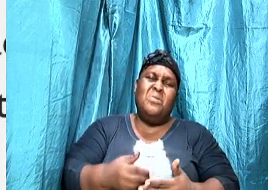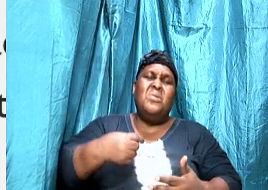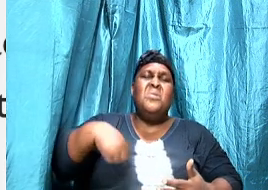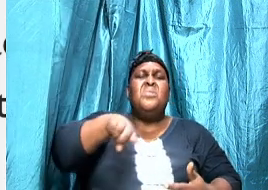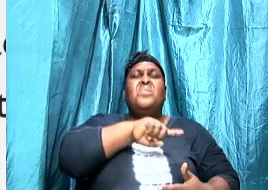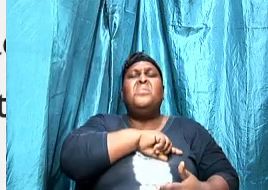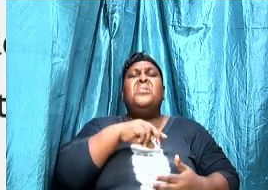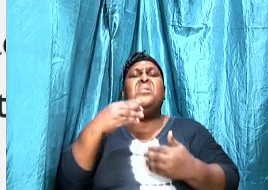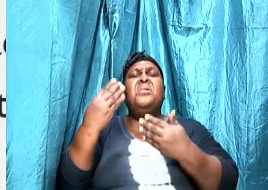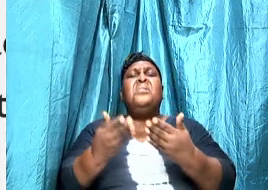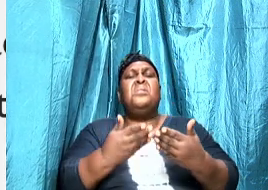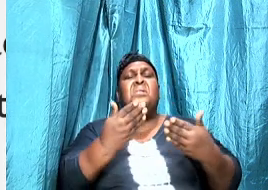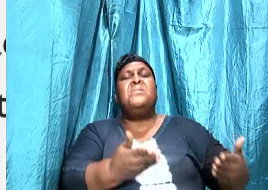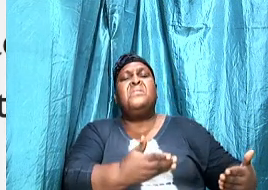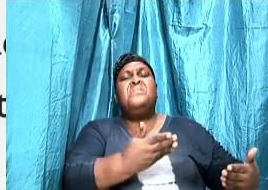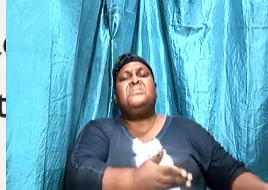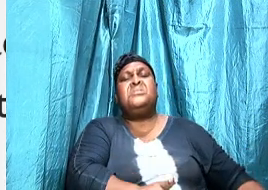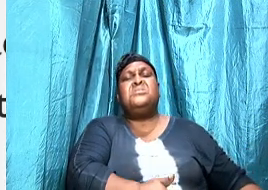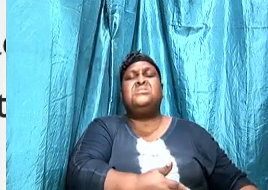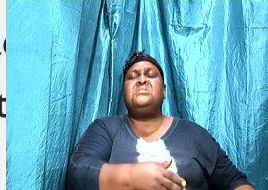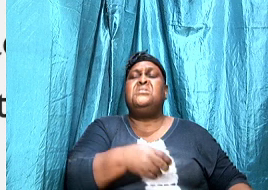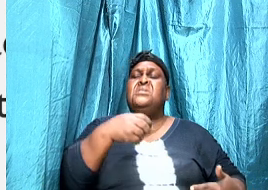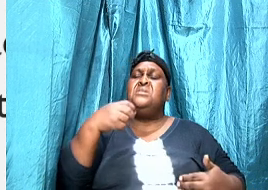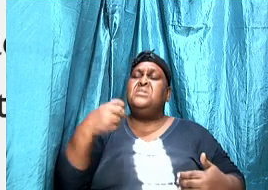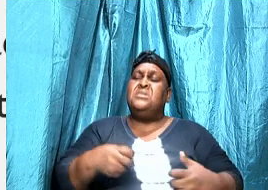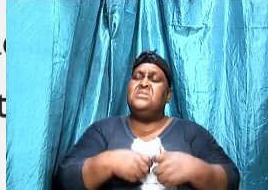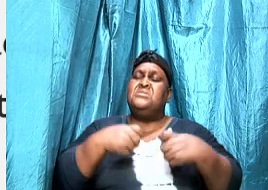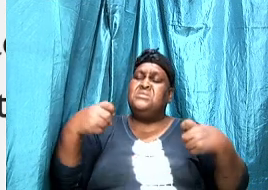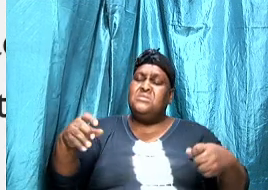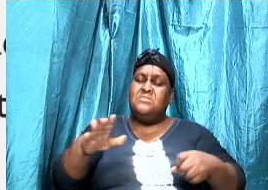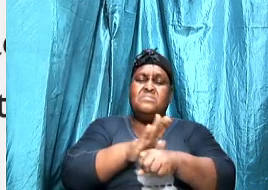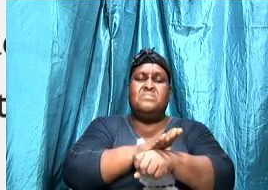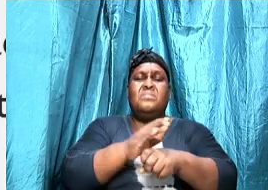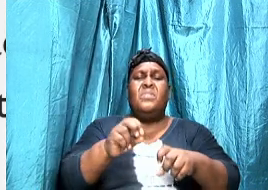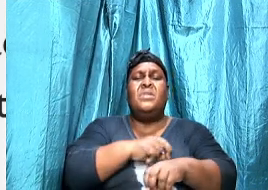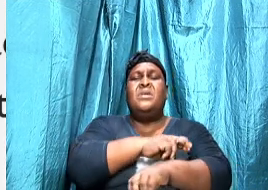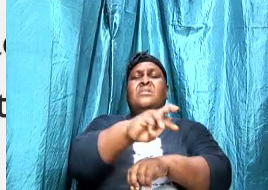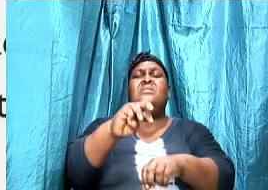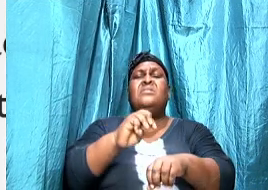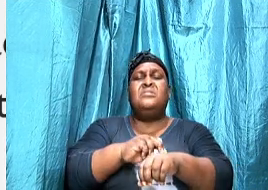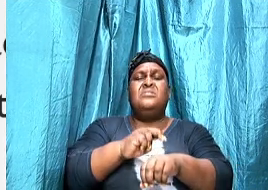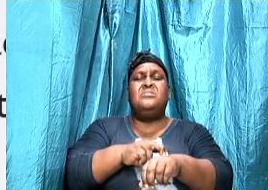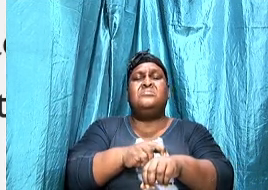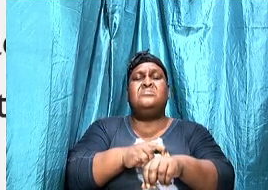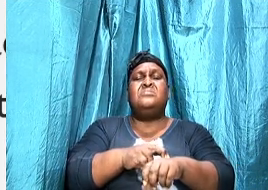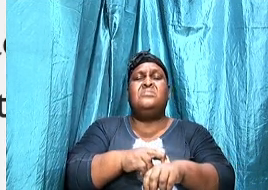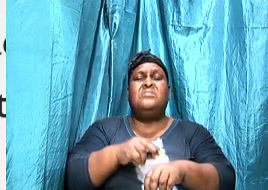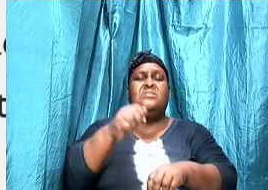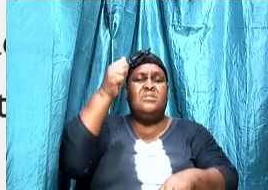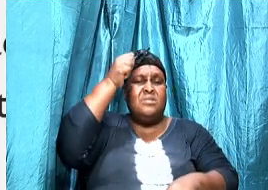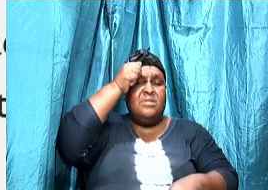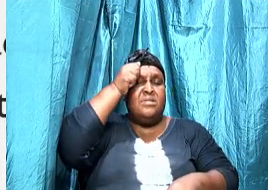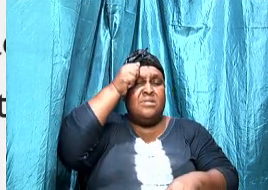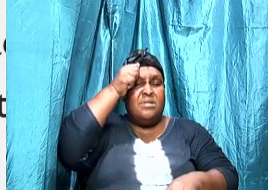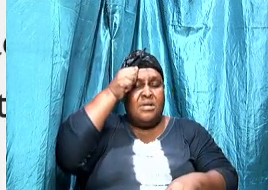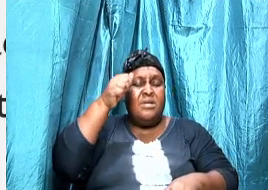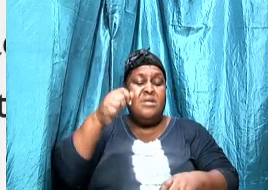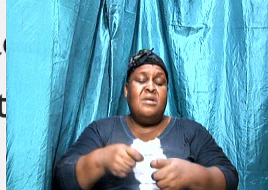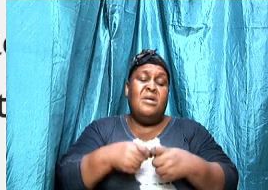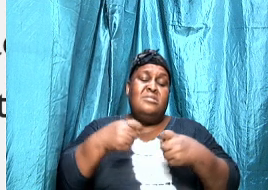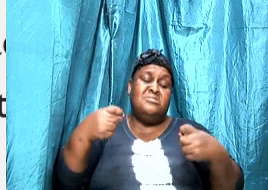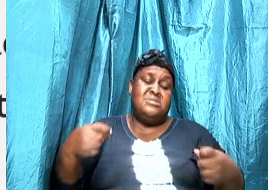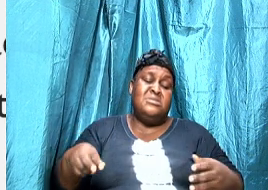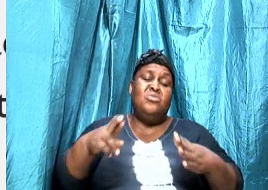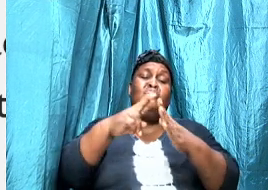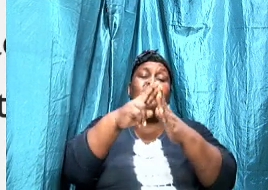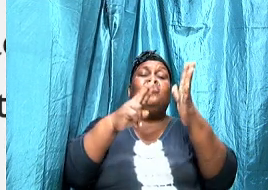inherited the sinful nature of Adam. And sin reigned, as it were,